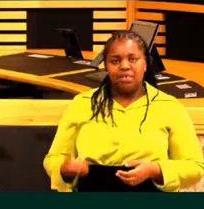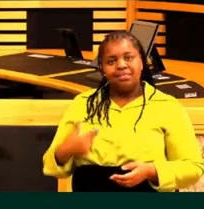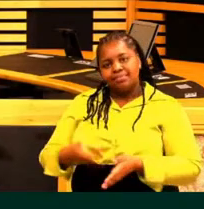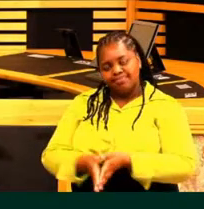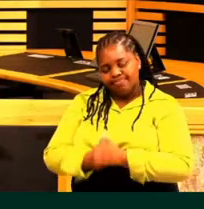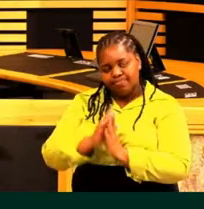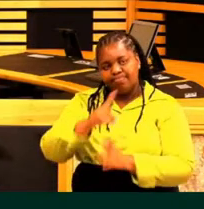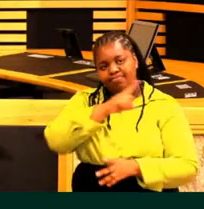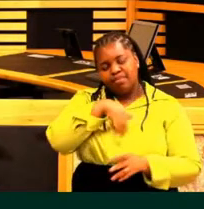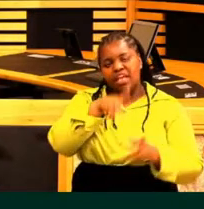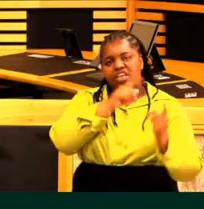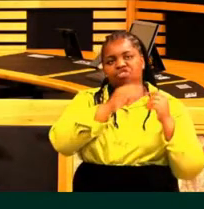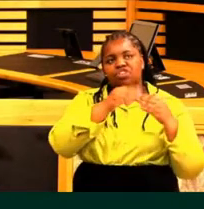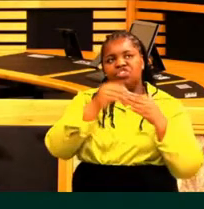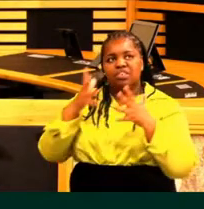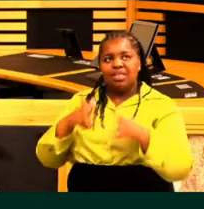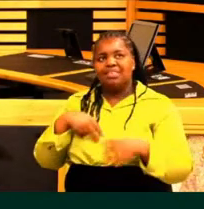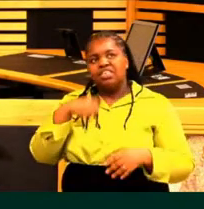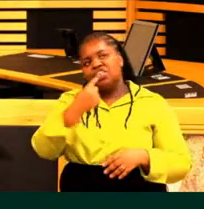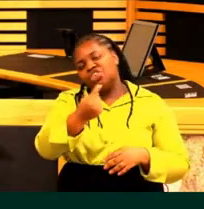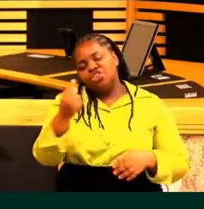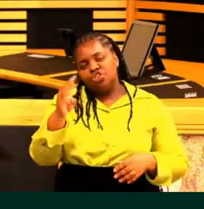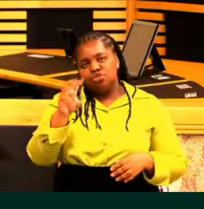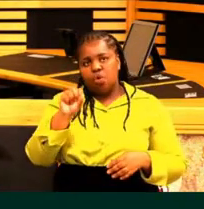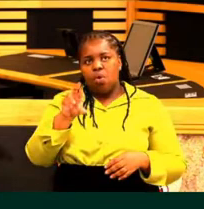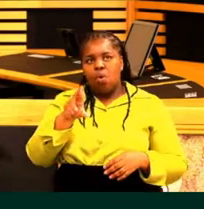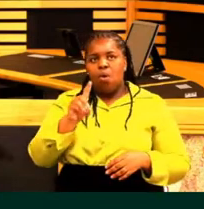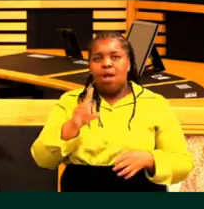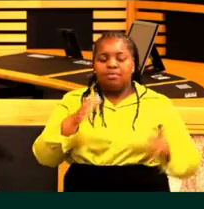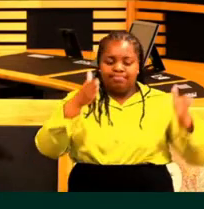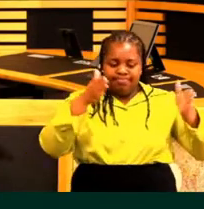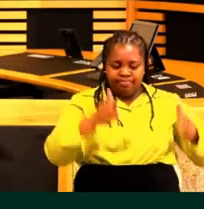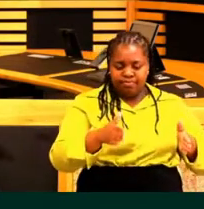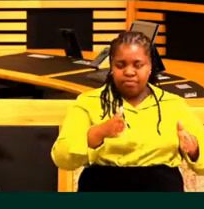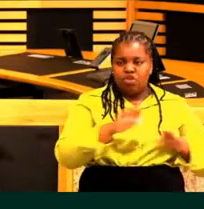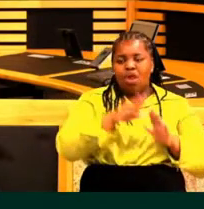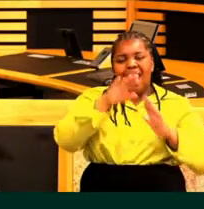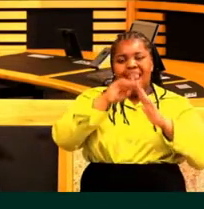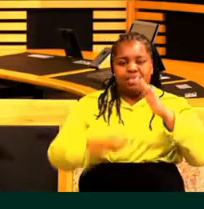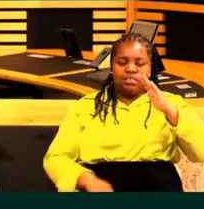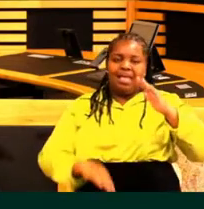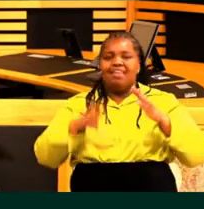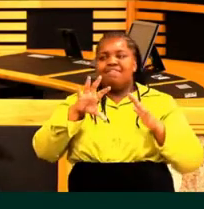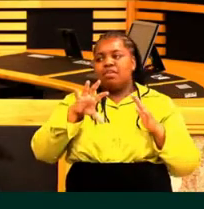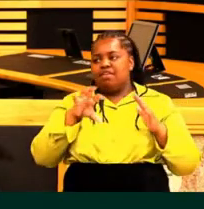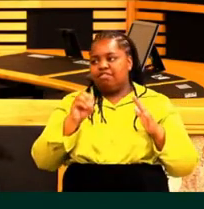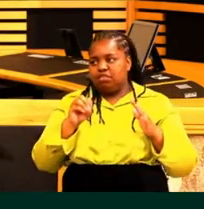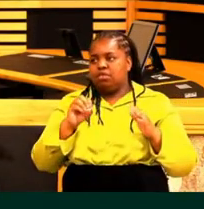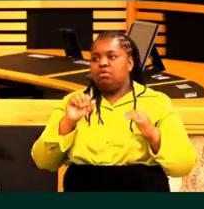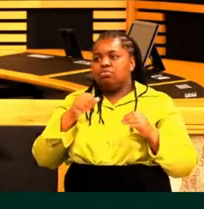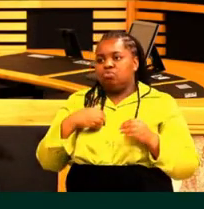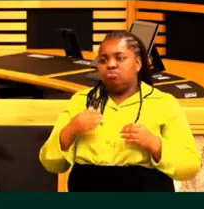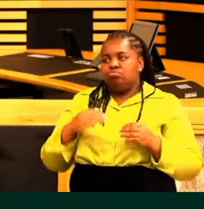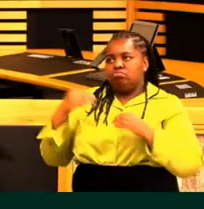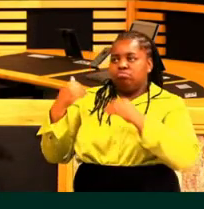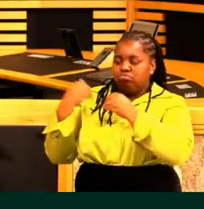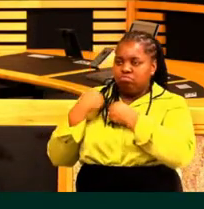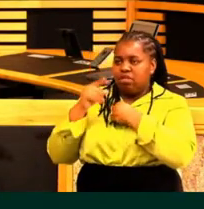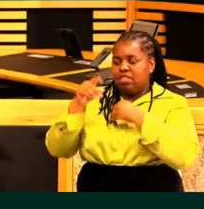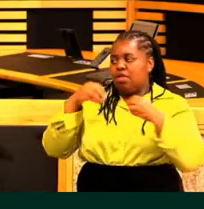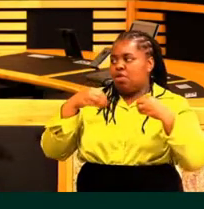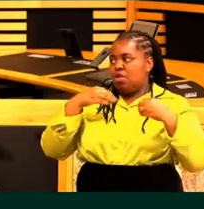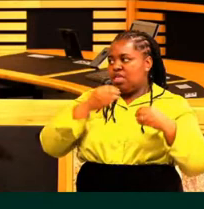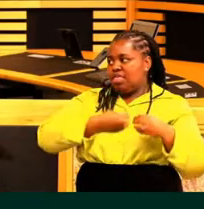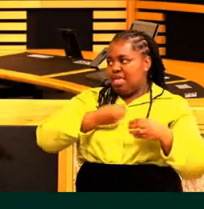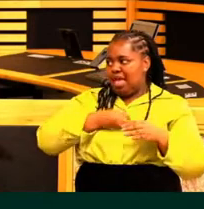traditional leaders in each and every word to allocate not less than 50 hectares to young people in farming so